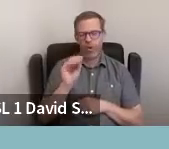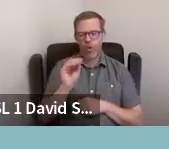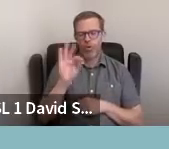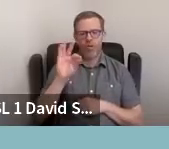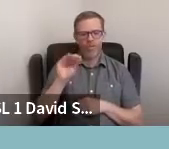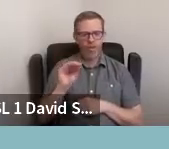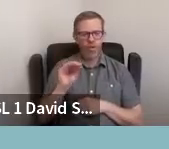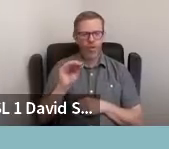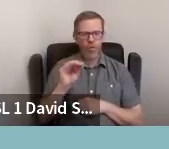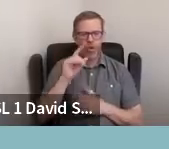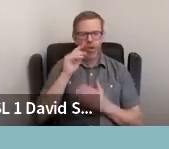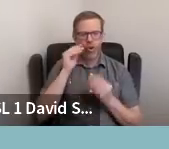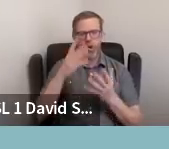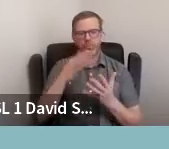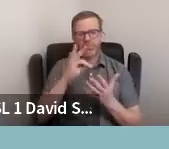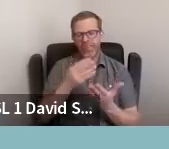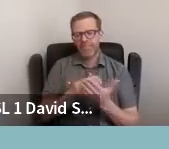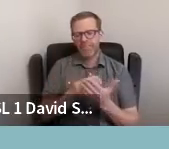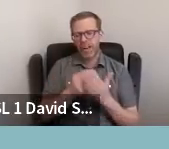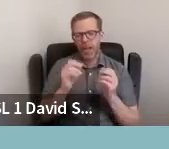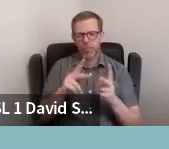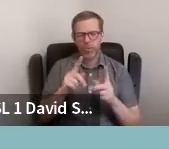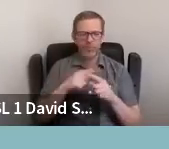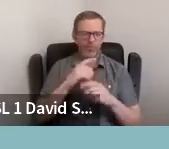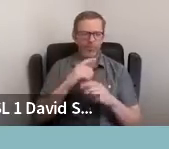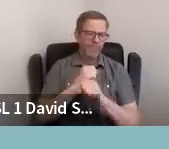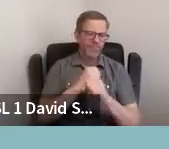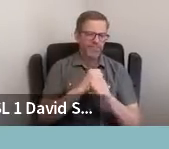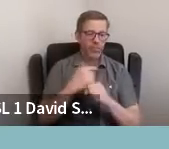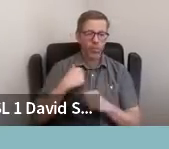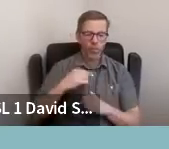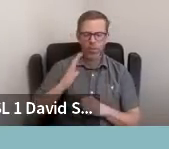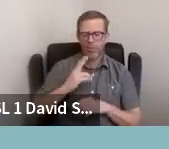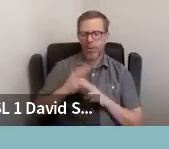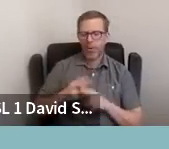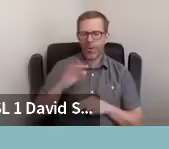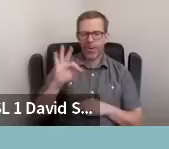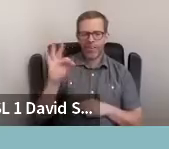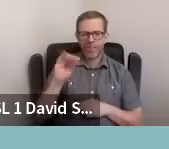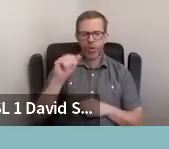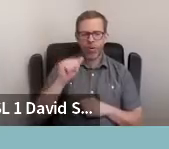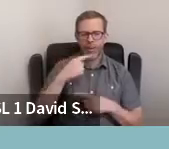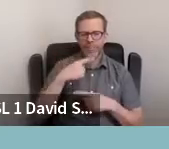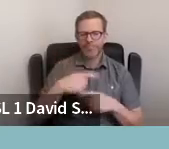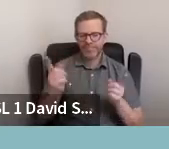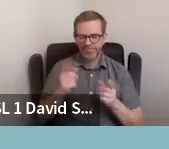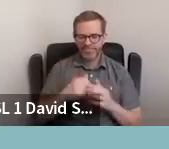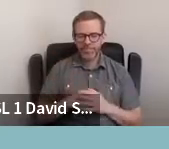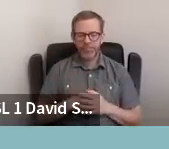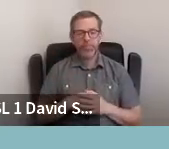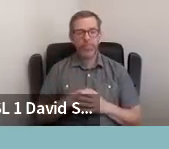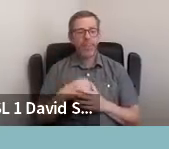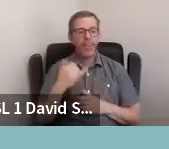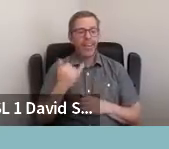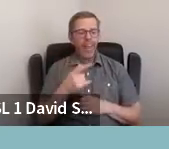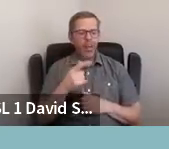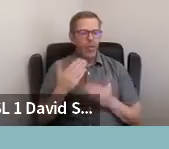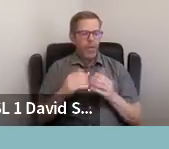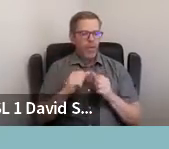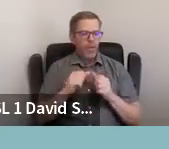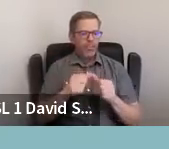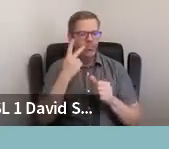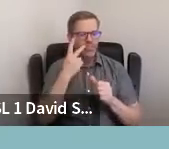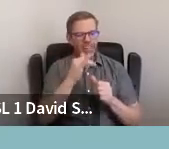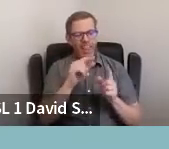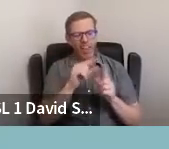advertise our grant opportunities. We previously used the term funding opportunity announcement, or FOAs, and you may continue to see that term in